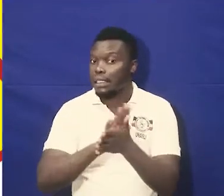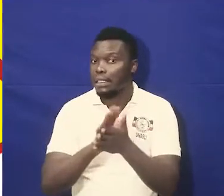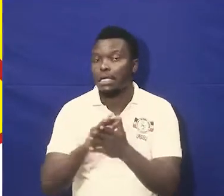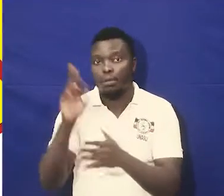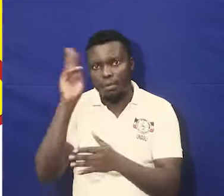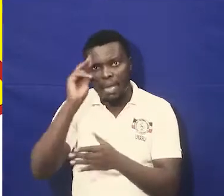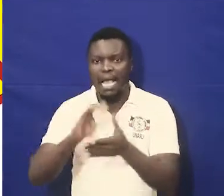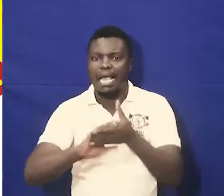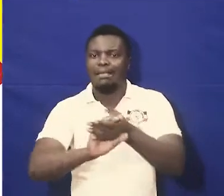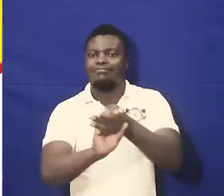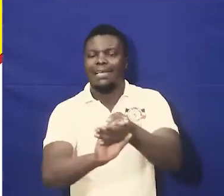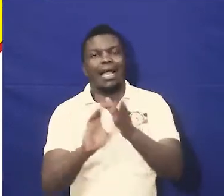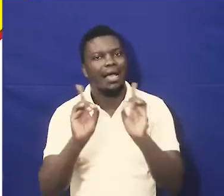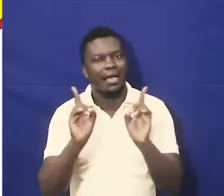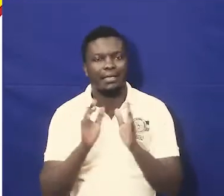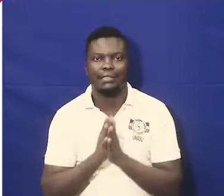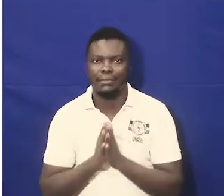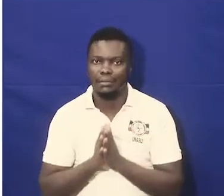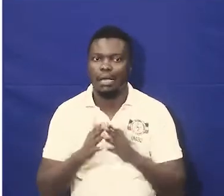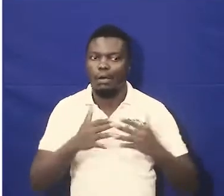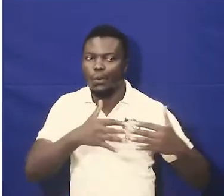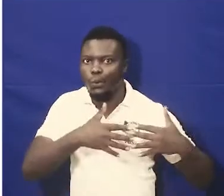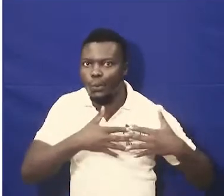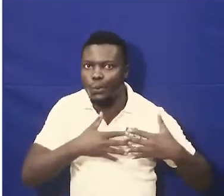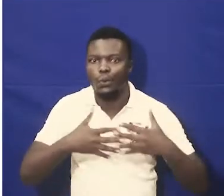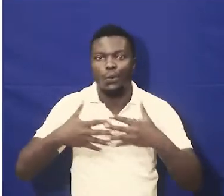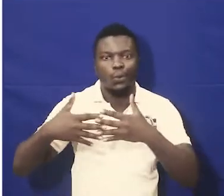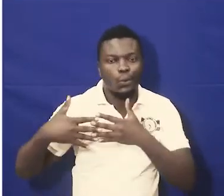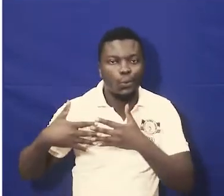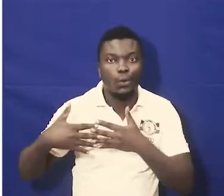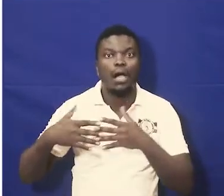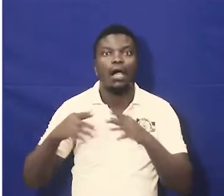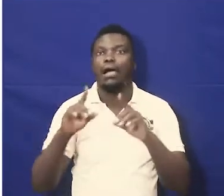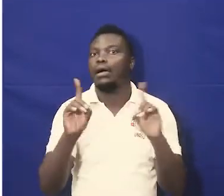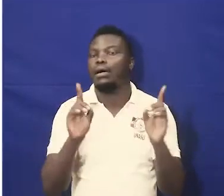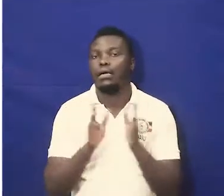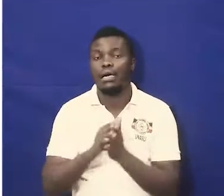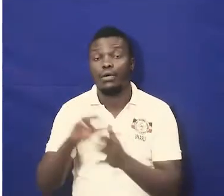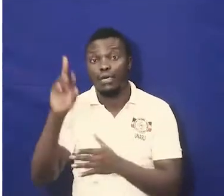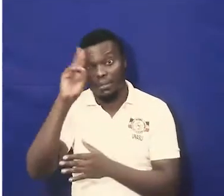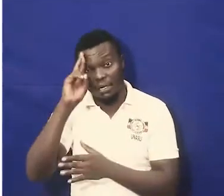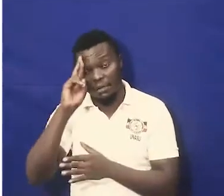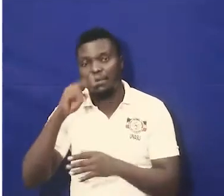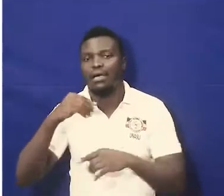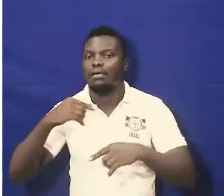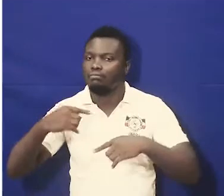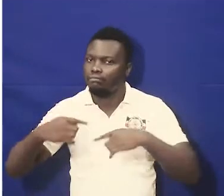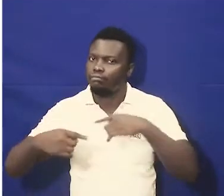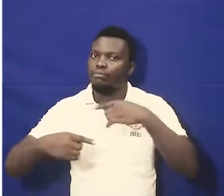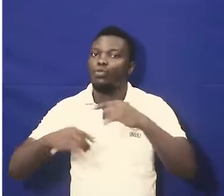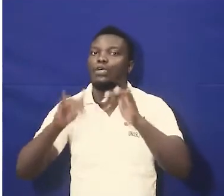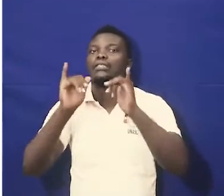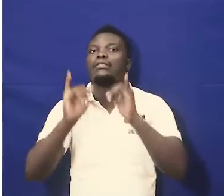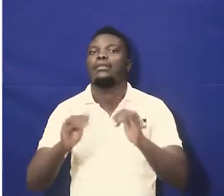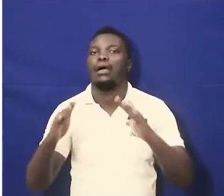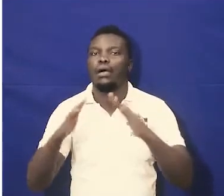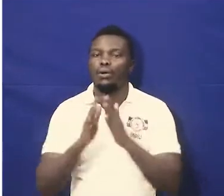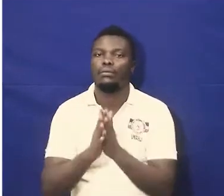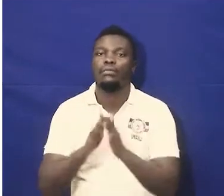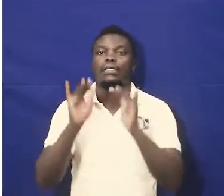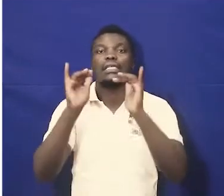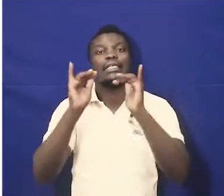hands. Remember not to hug. Remember to always stay home. Keep